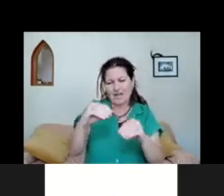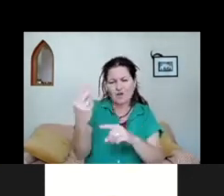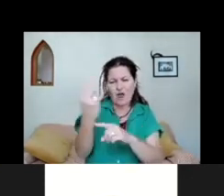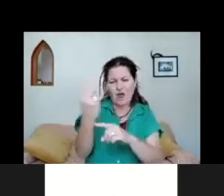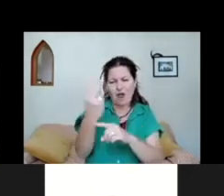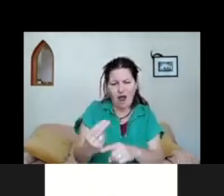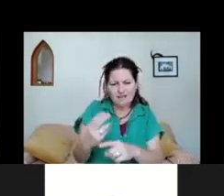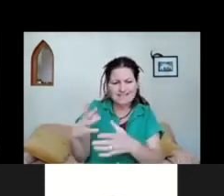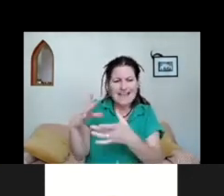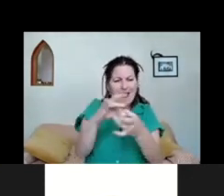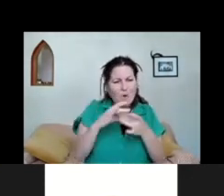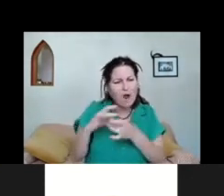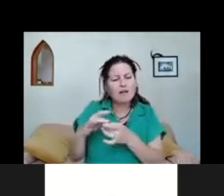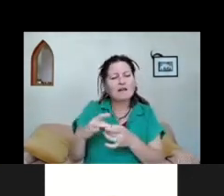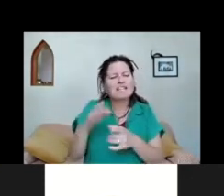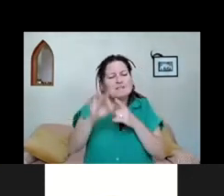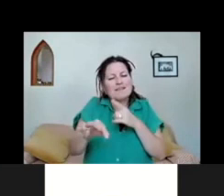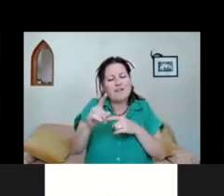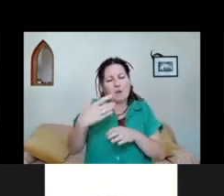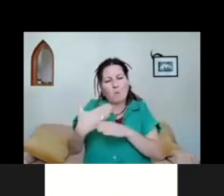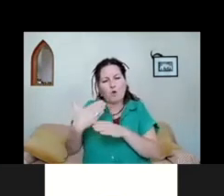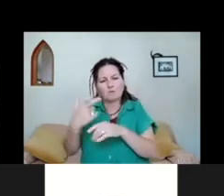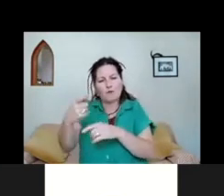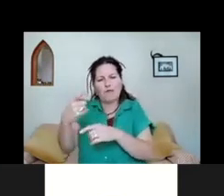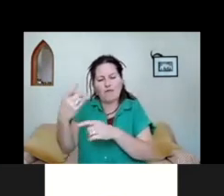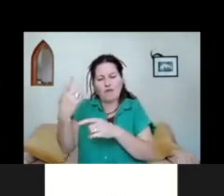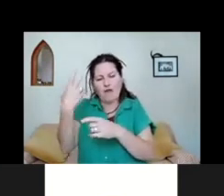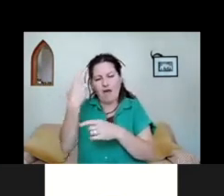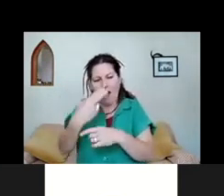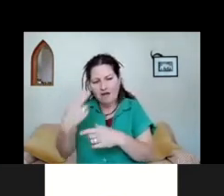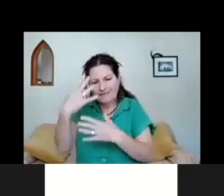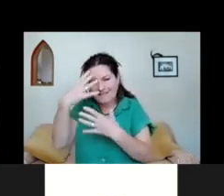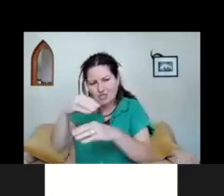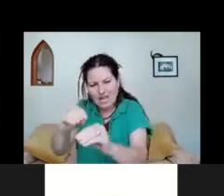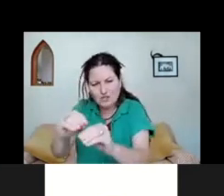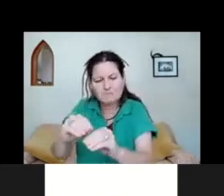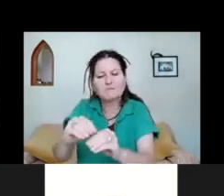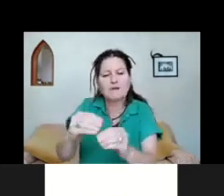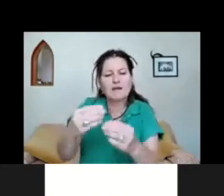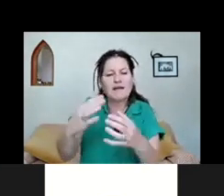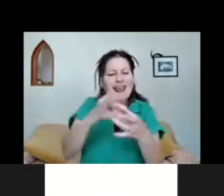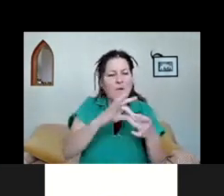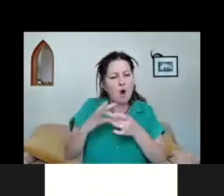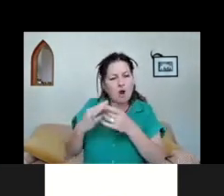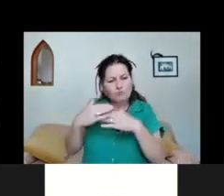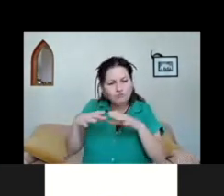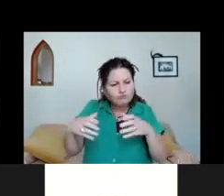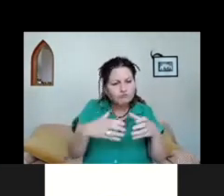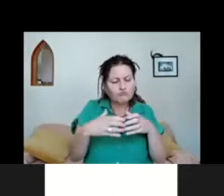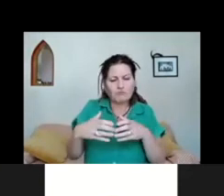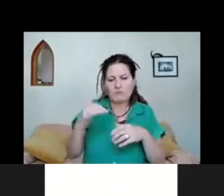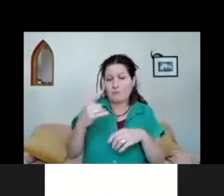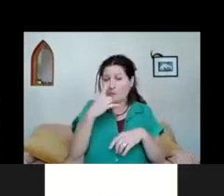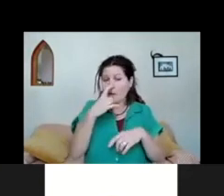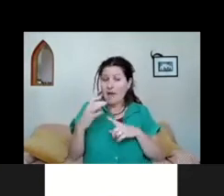arts educators, but again, I'm not quite sure. I mean, I think for some of these things, it's always good to just propose and ask. And again, at least it